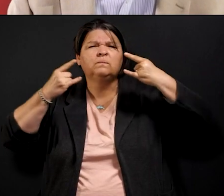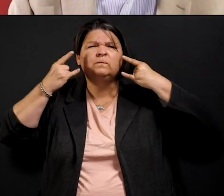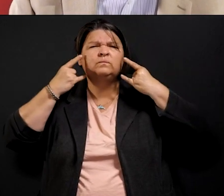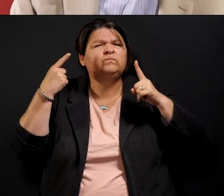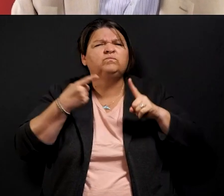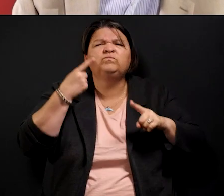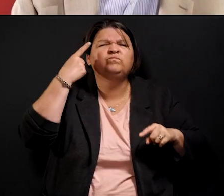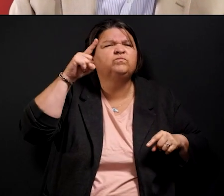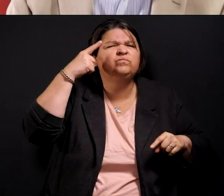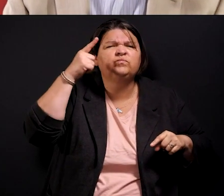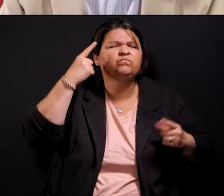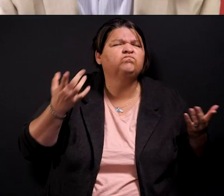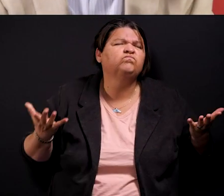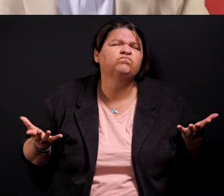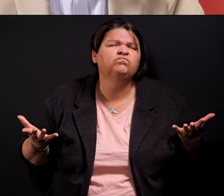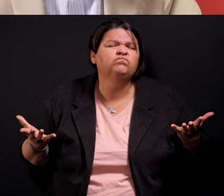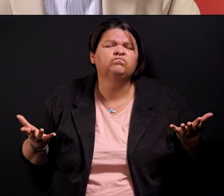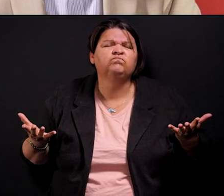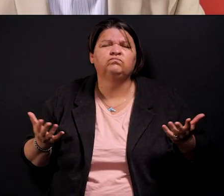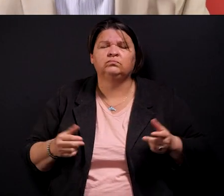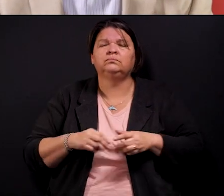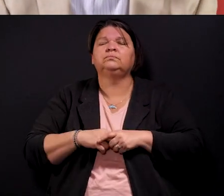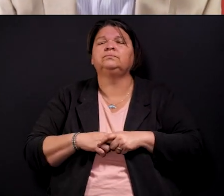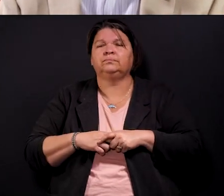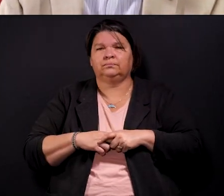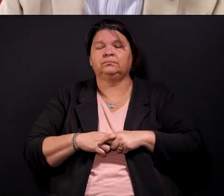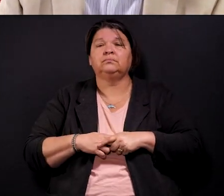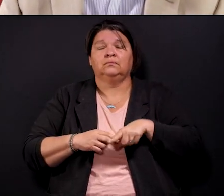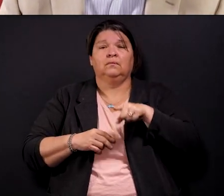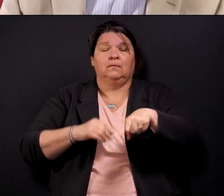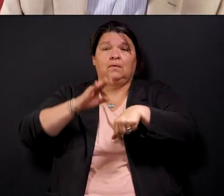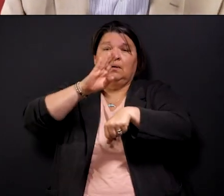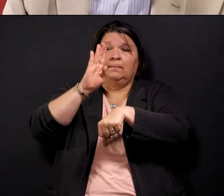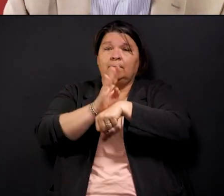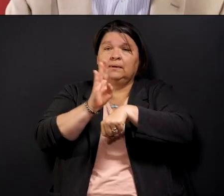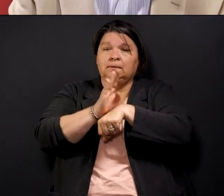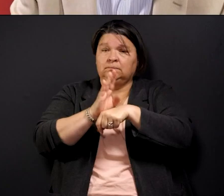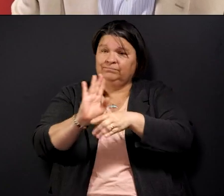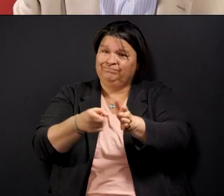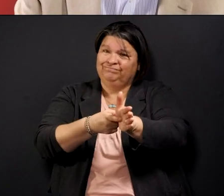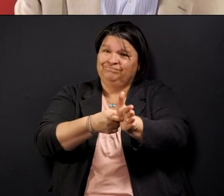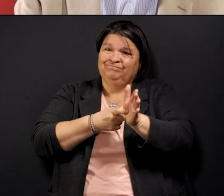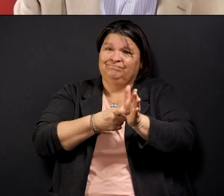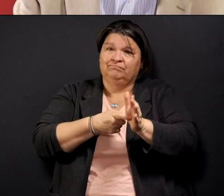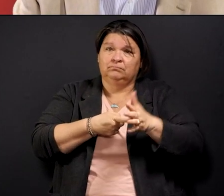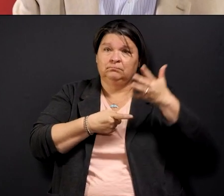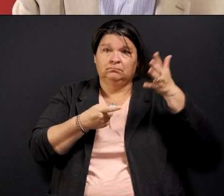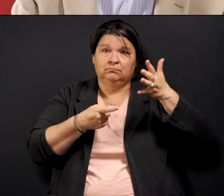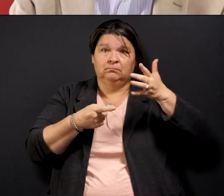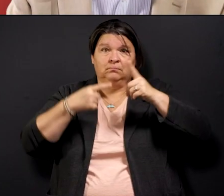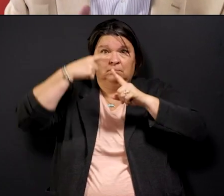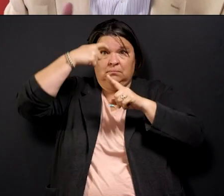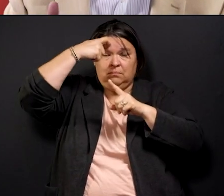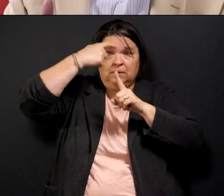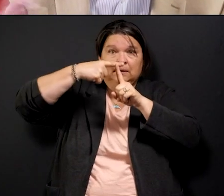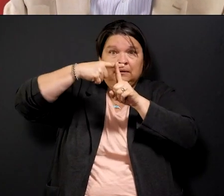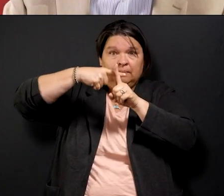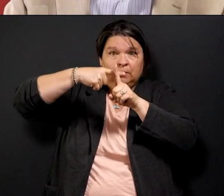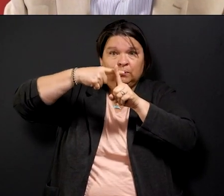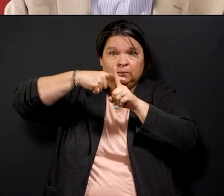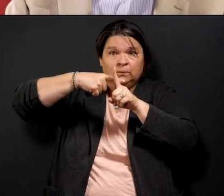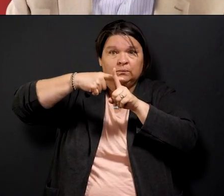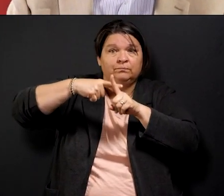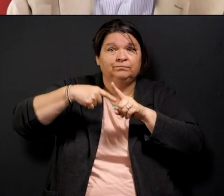this? Do retail businesses have to screen customers? We've gotten all kinds of questions like that.